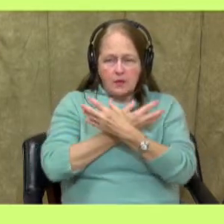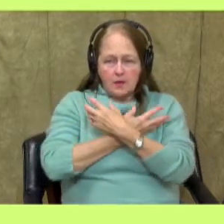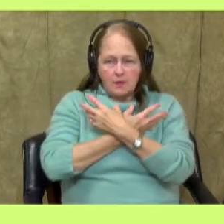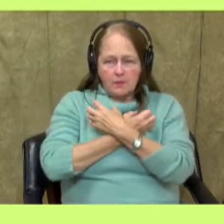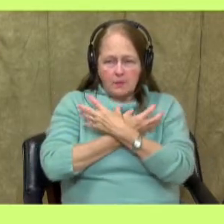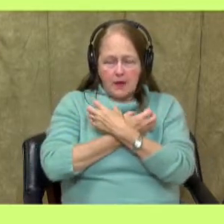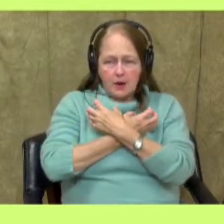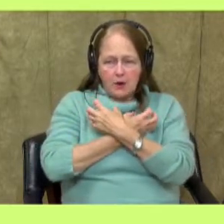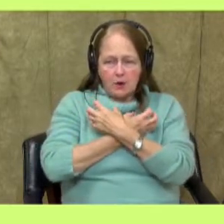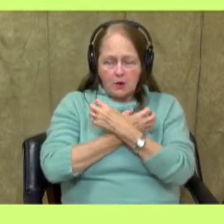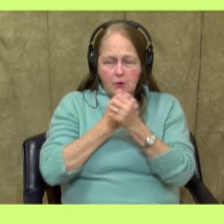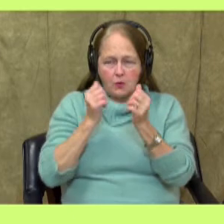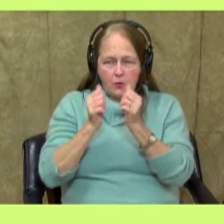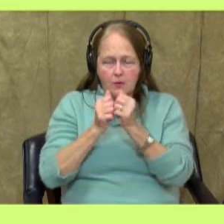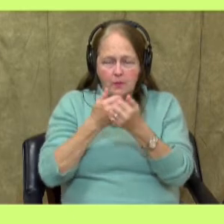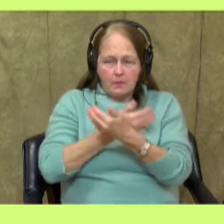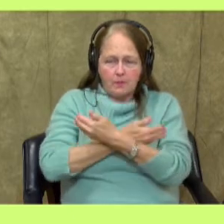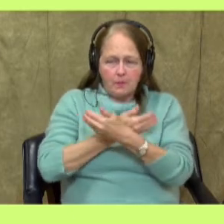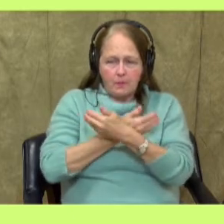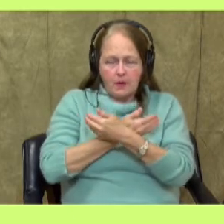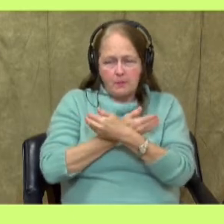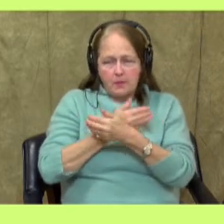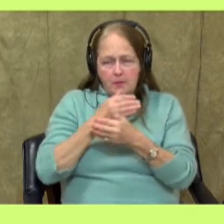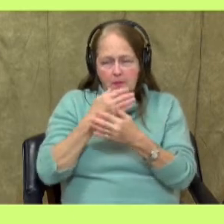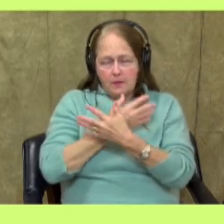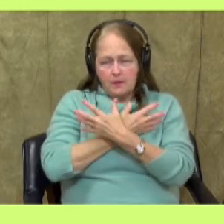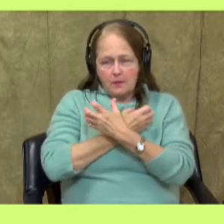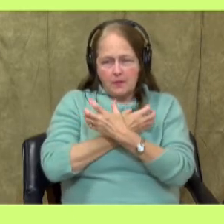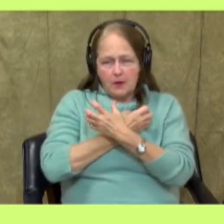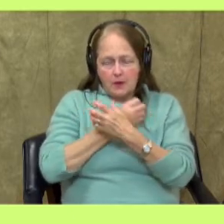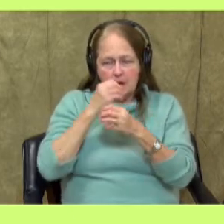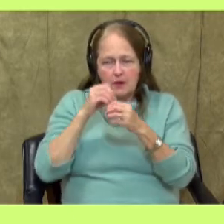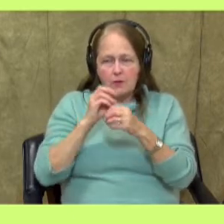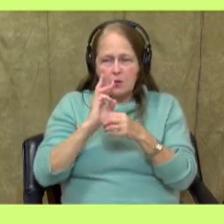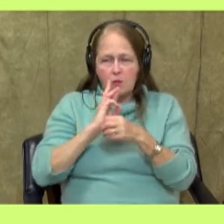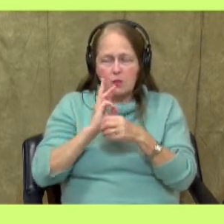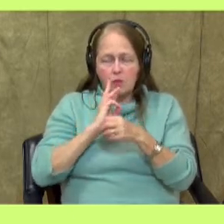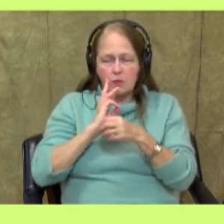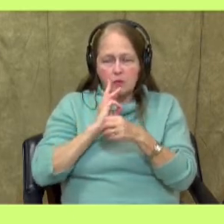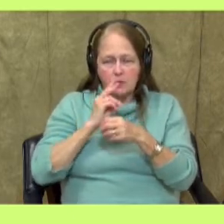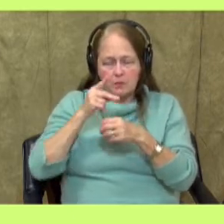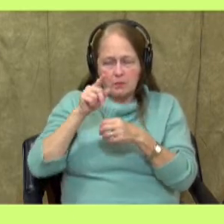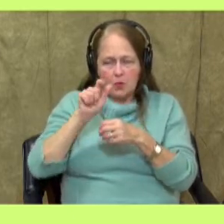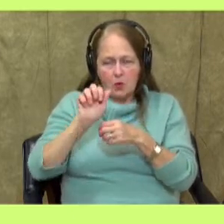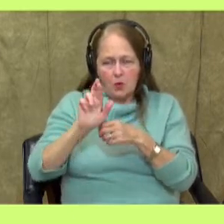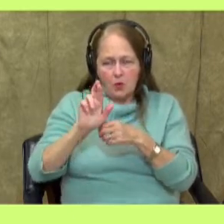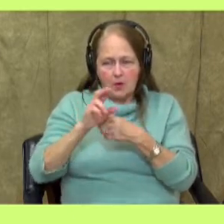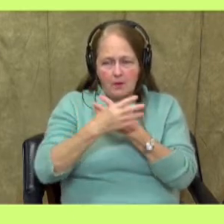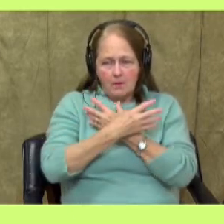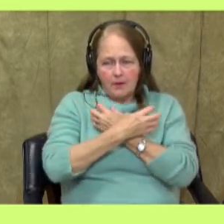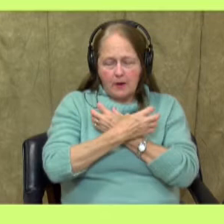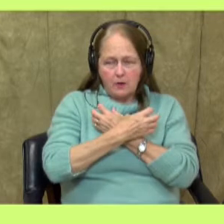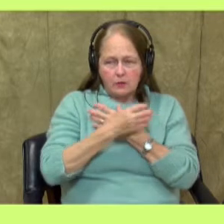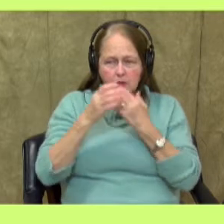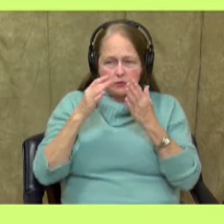its cub. It's on a piece of ice, and they're out in the middle of the water. So you have student A And she's sitting over